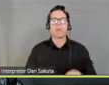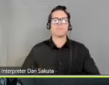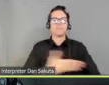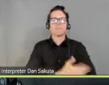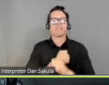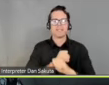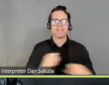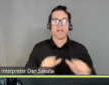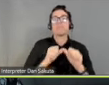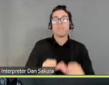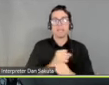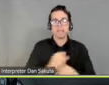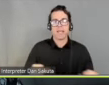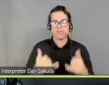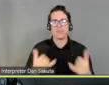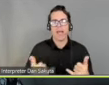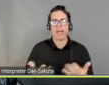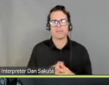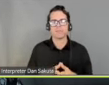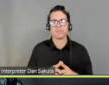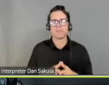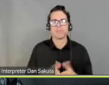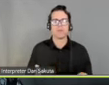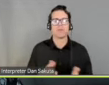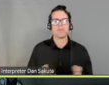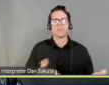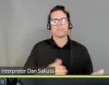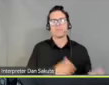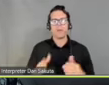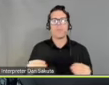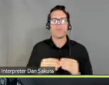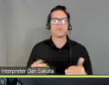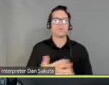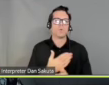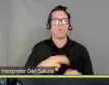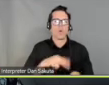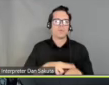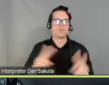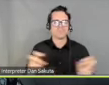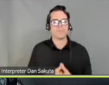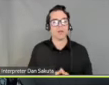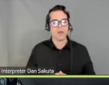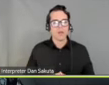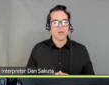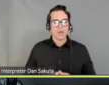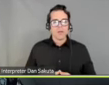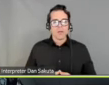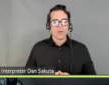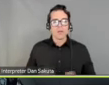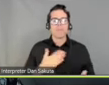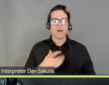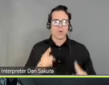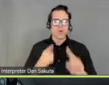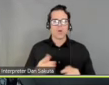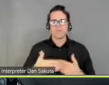times as we move forward and get used to our new normal. Next slide, please. So really my goals in these talks that I've